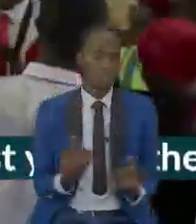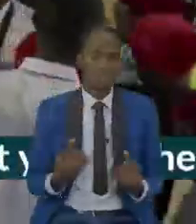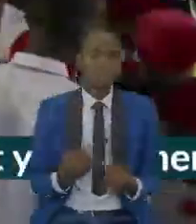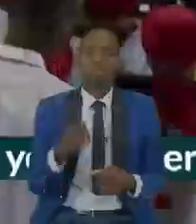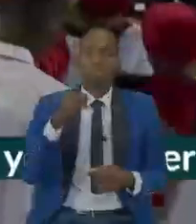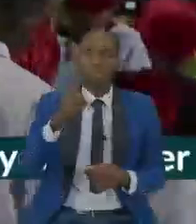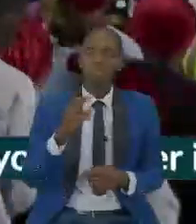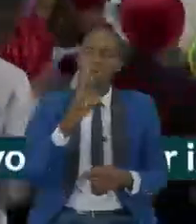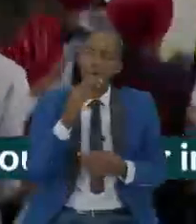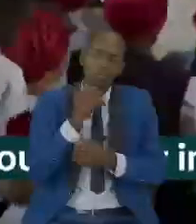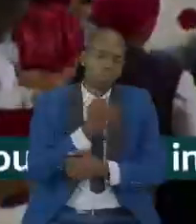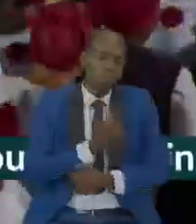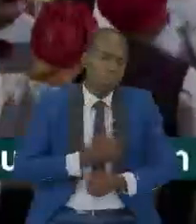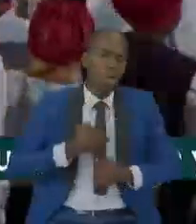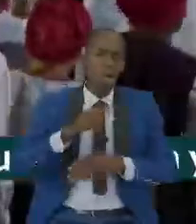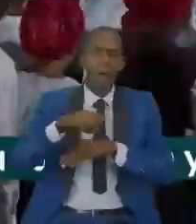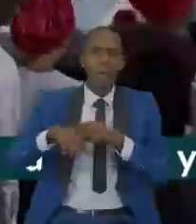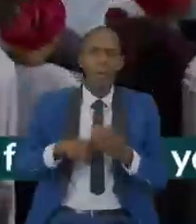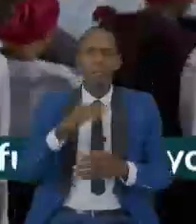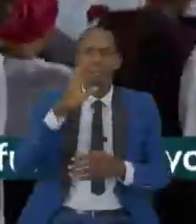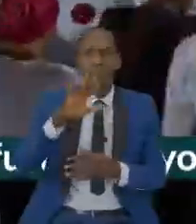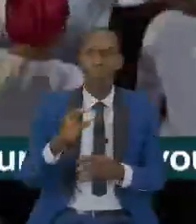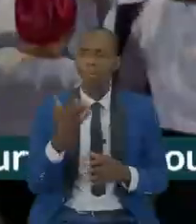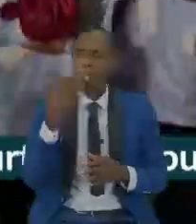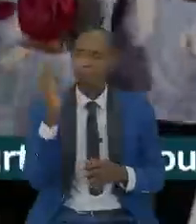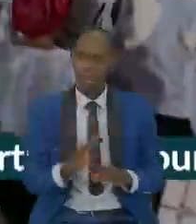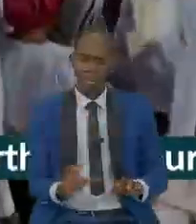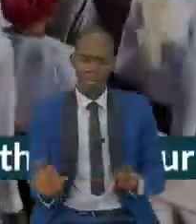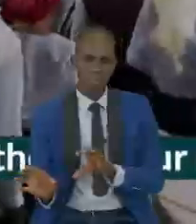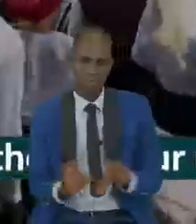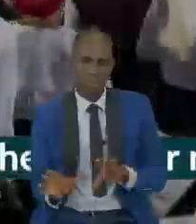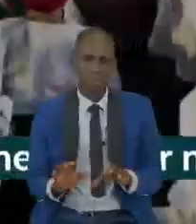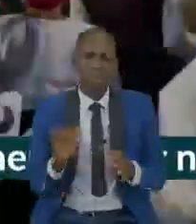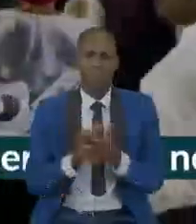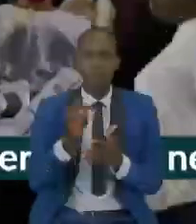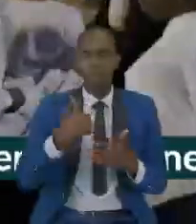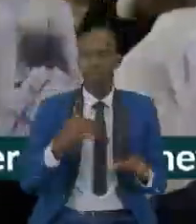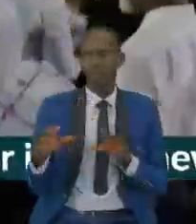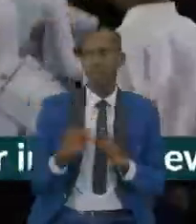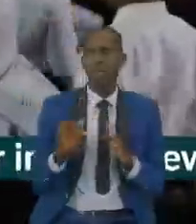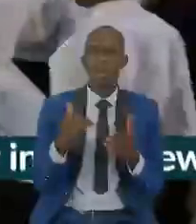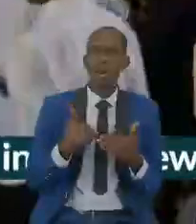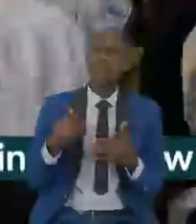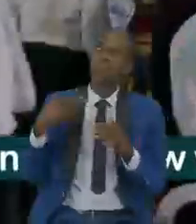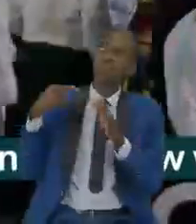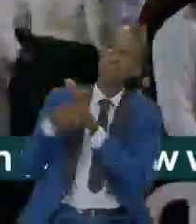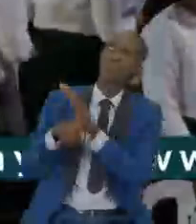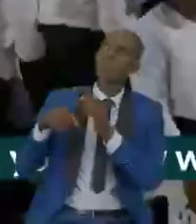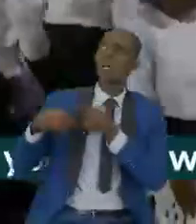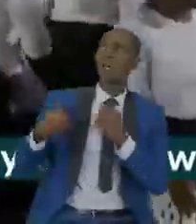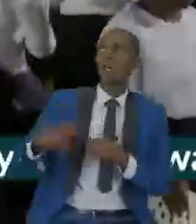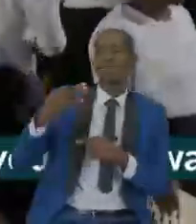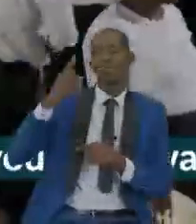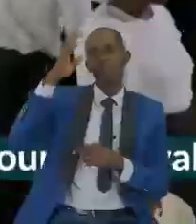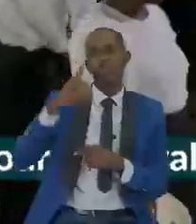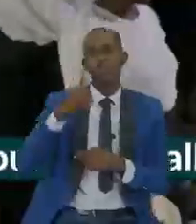action pierced the heart and the mind of God. You regret, you're